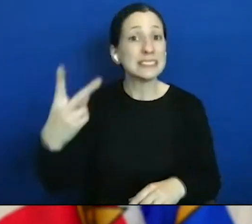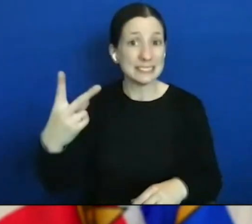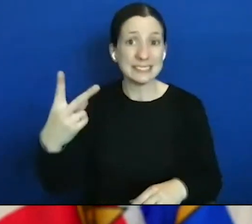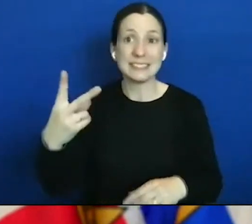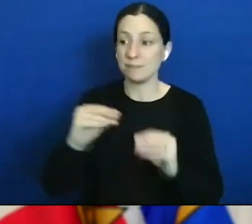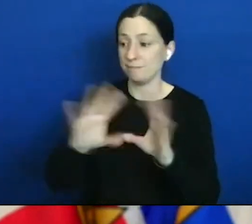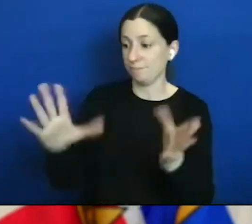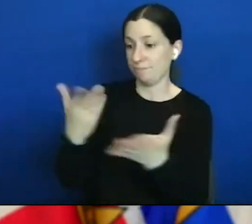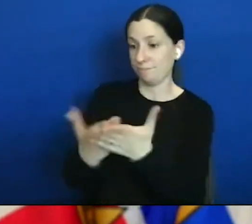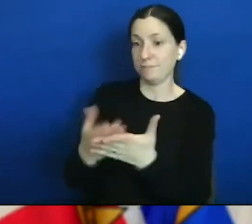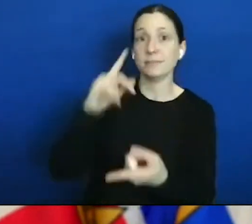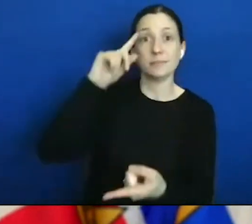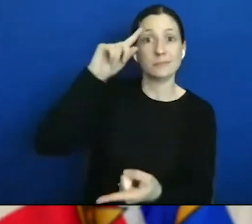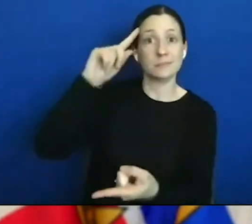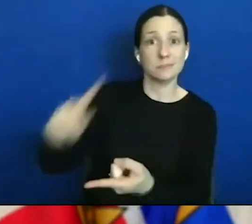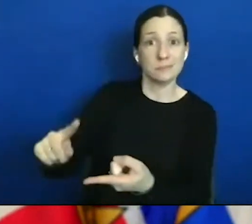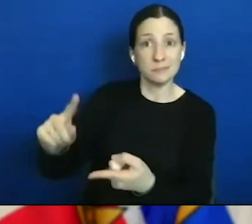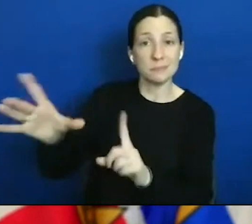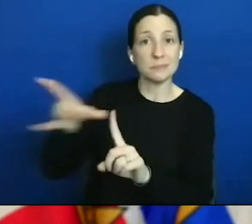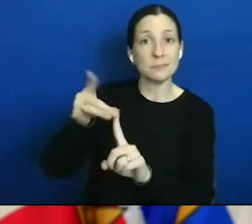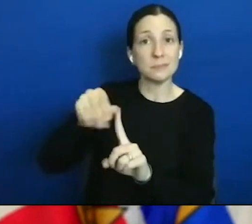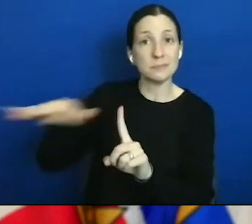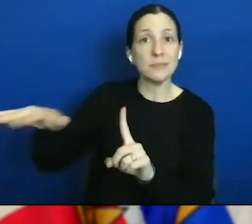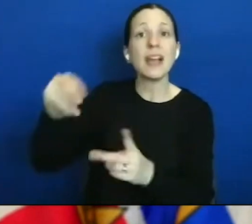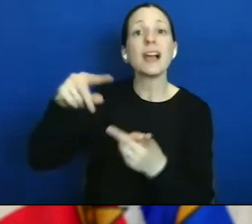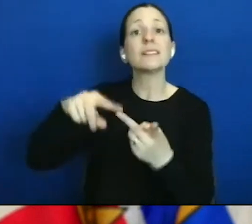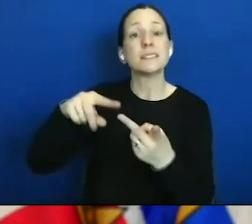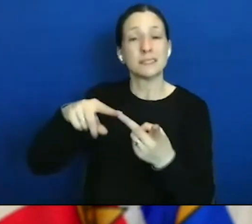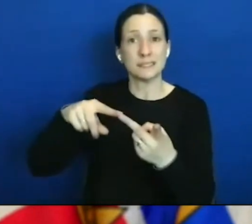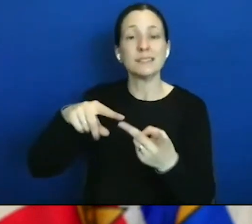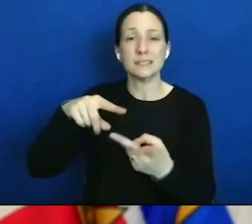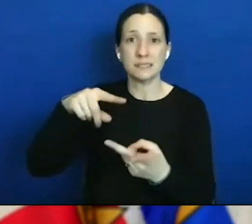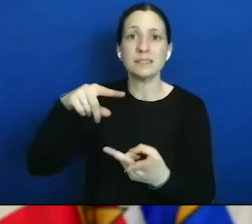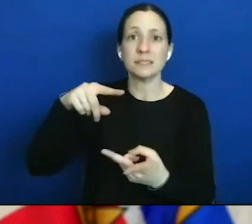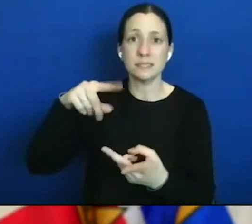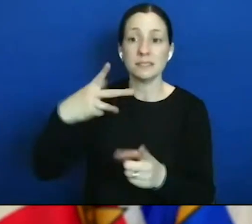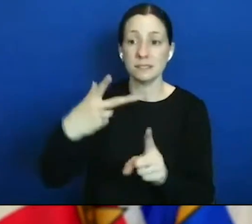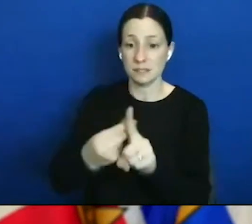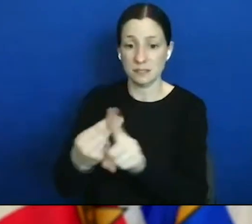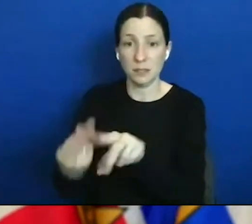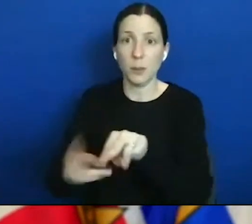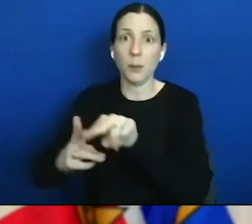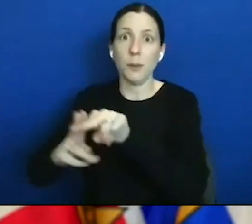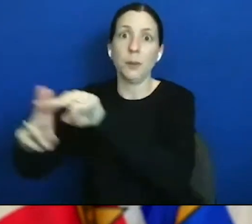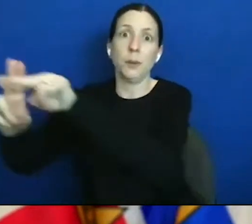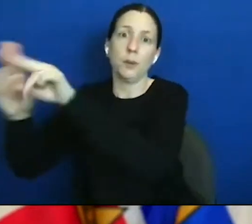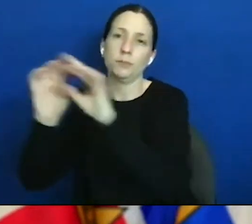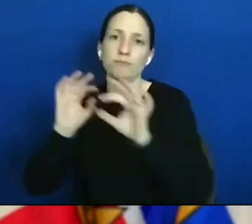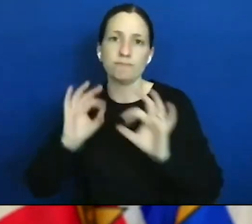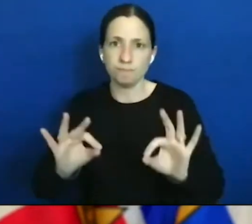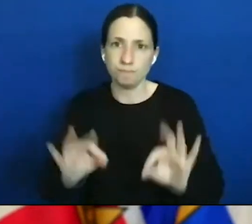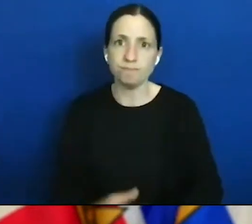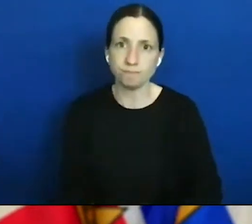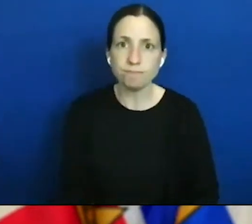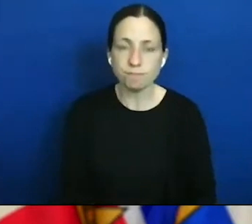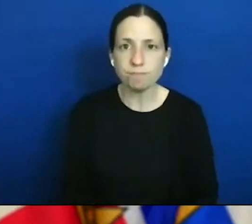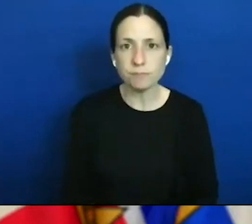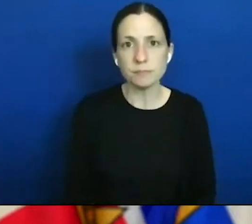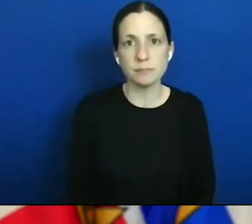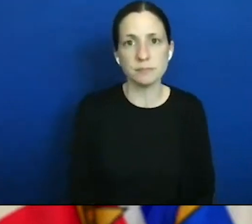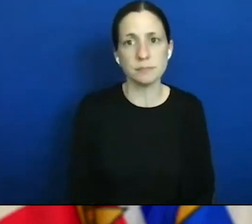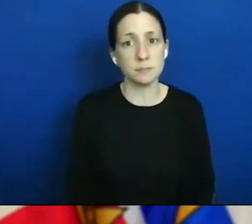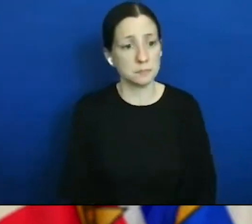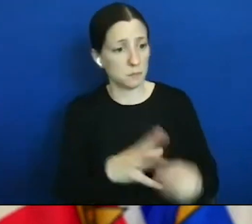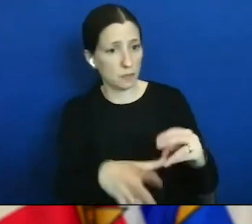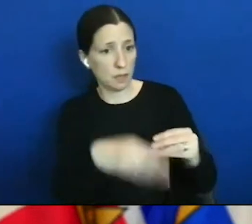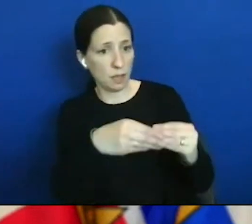decreasing transmission rates and in increasing immunization rates in those communities. I don't know if you